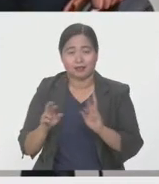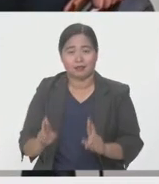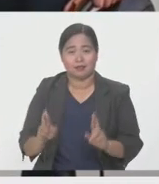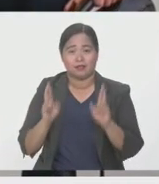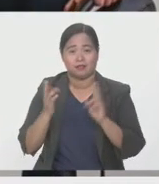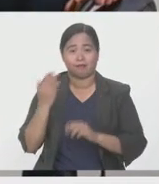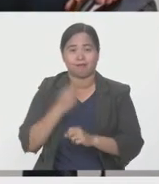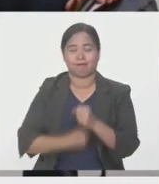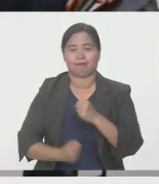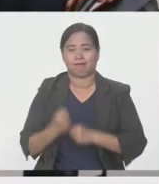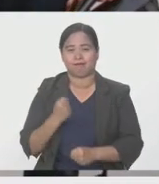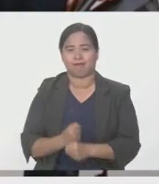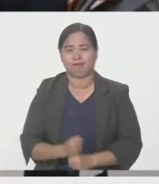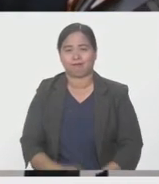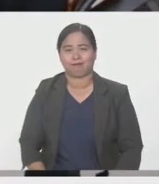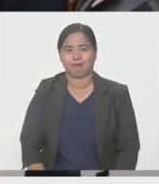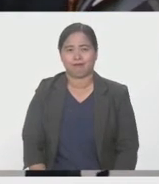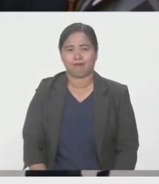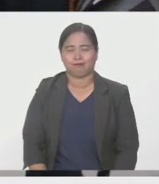year.